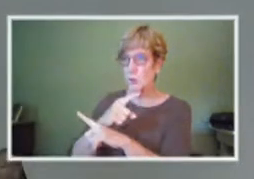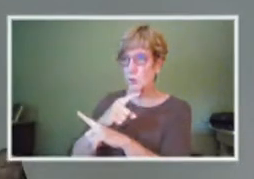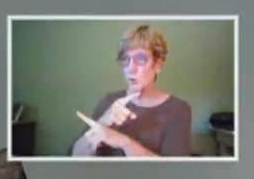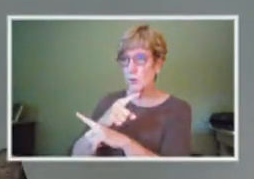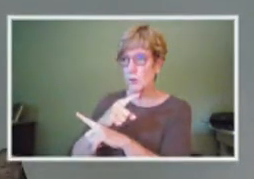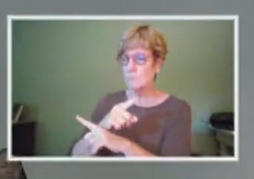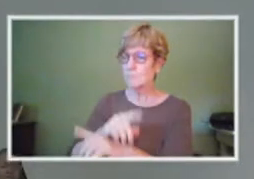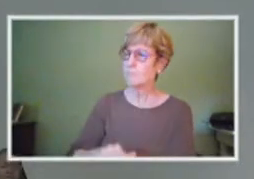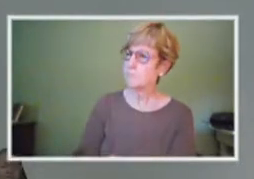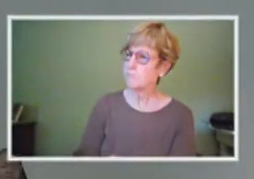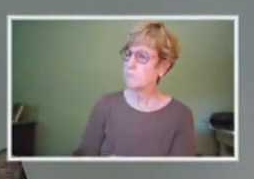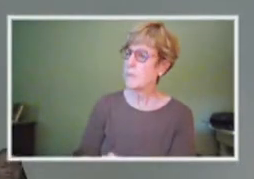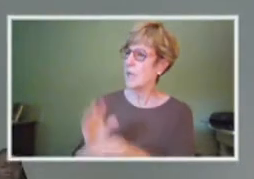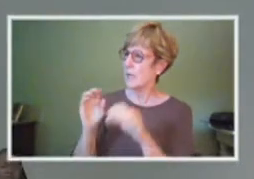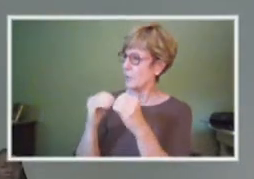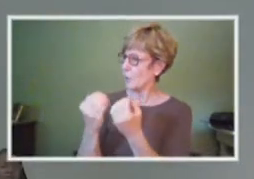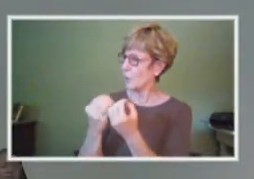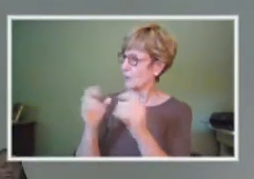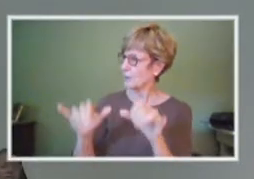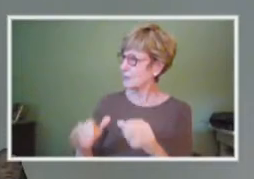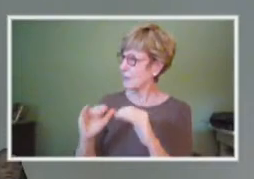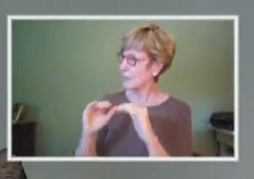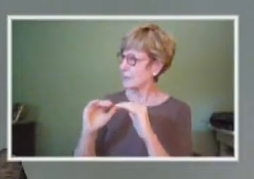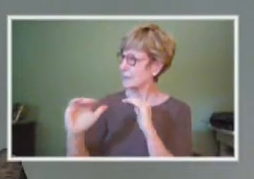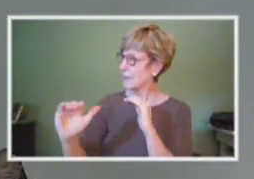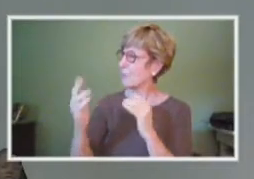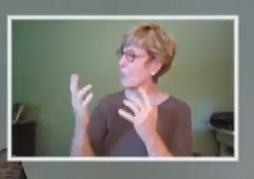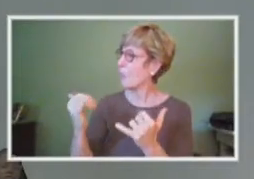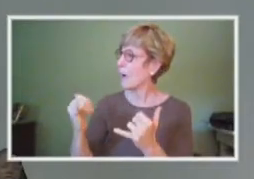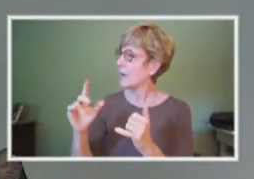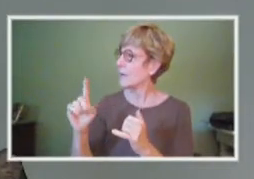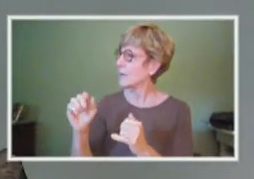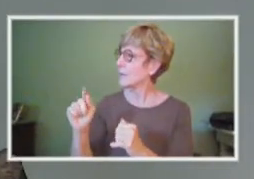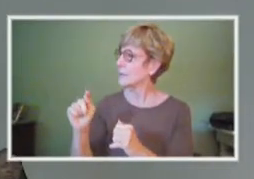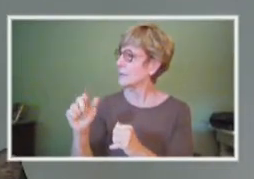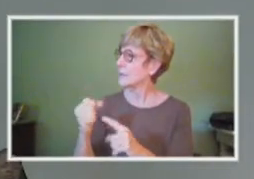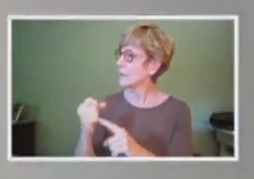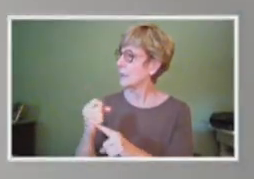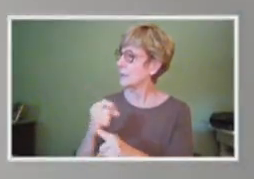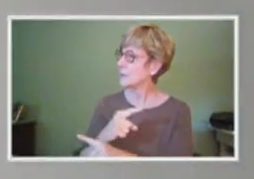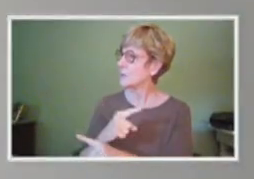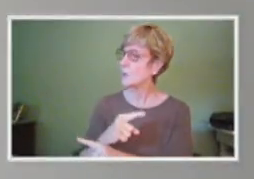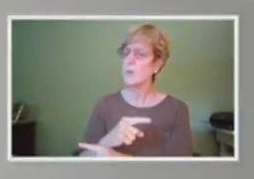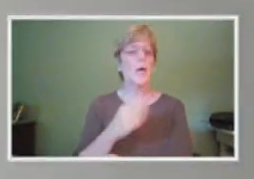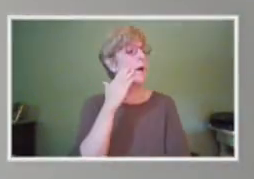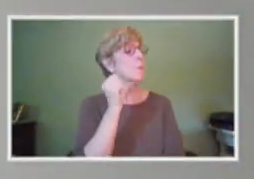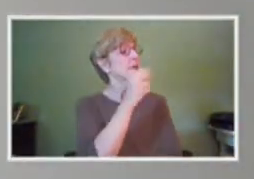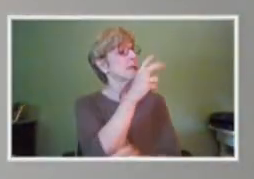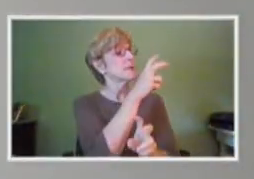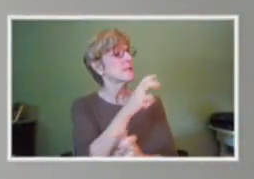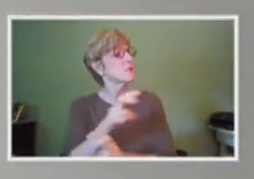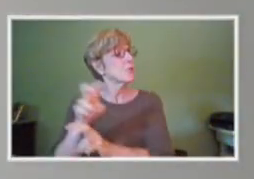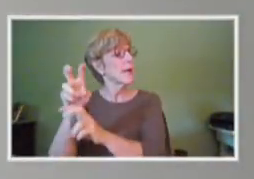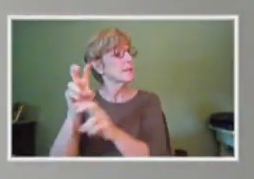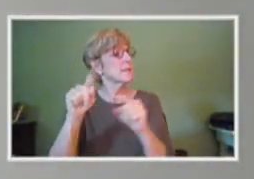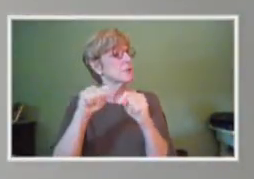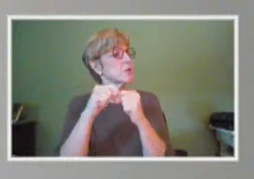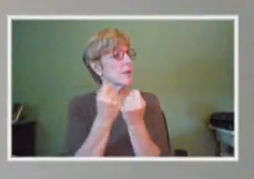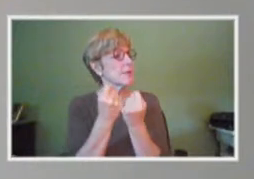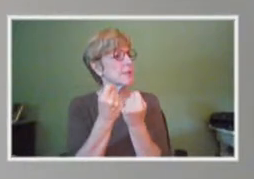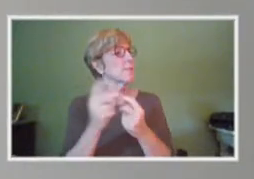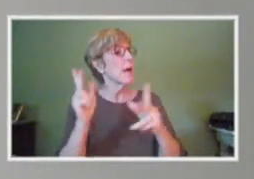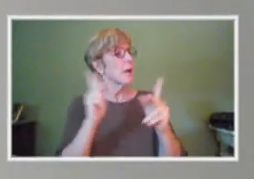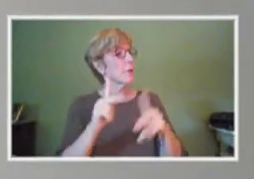but the organization stayed the same, so why then is the data skewed? So the data skewed because of the transition of the team. Okay. So the individuals that were